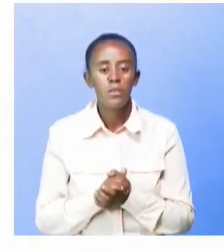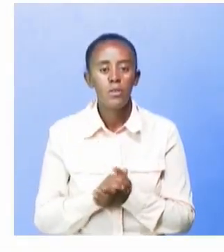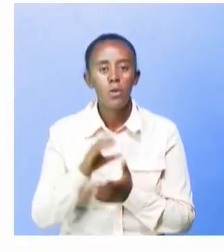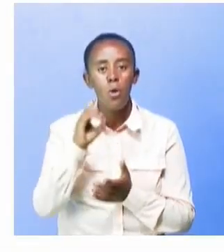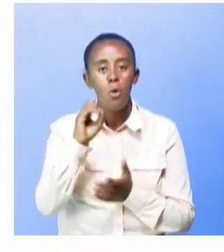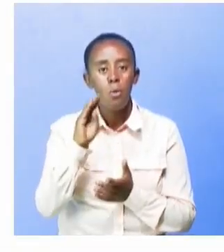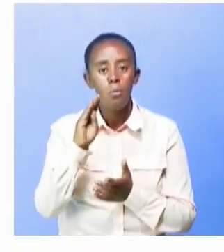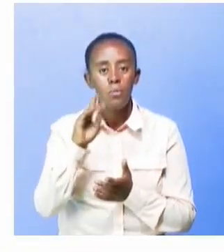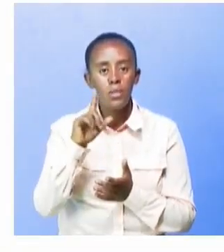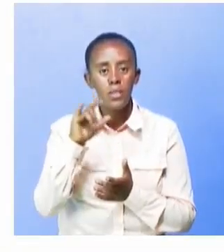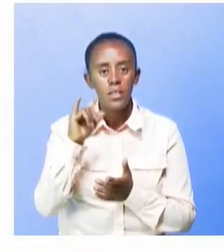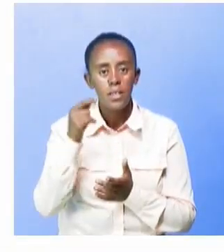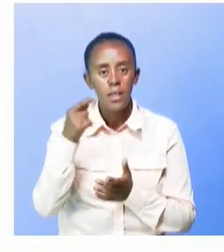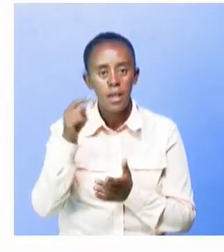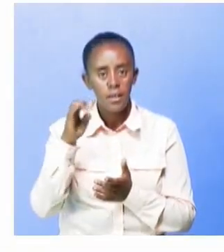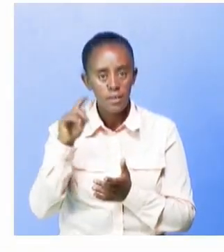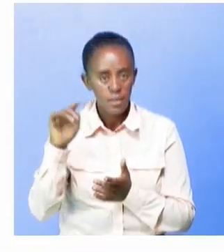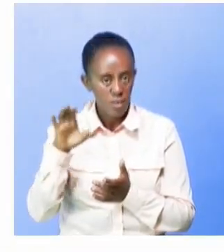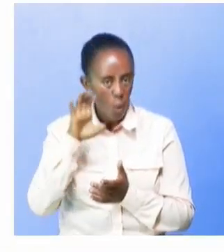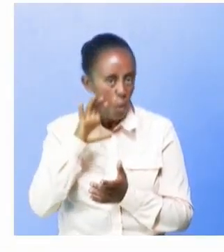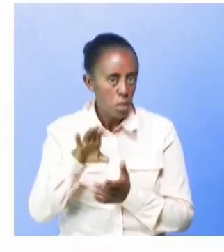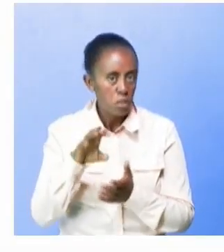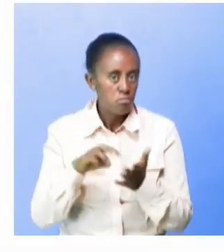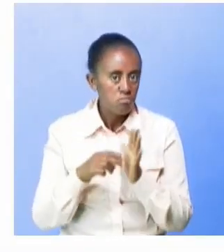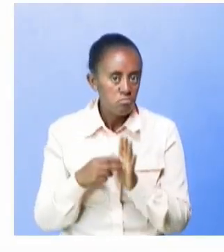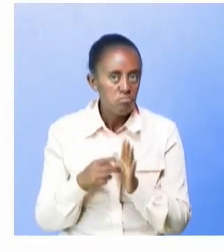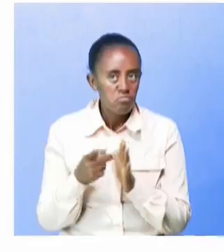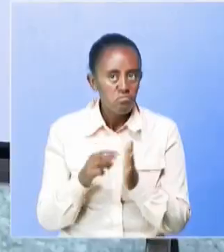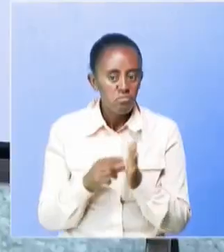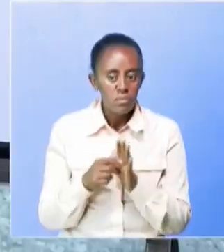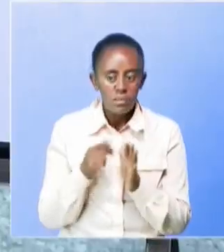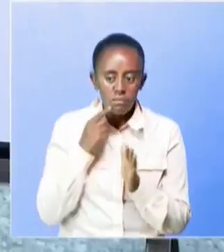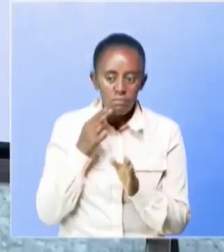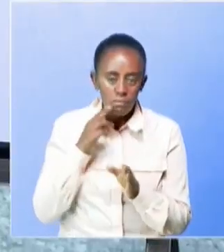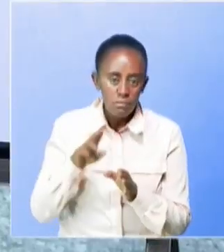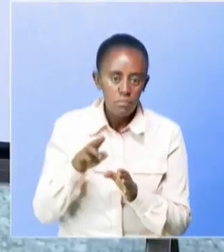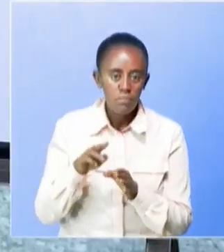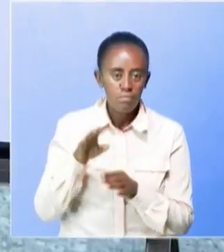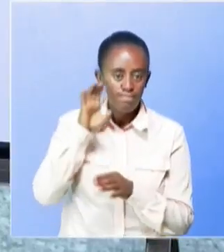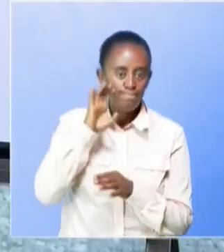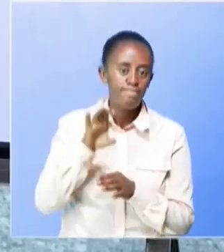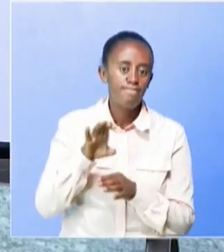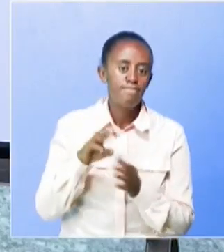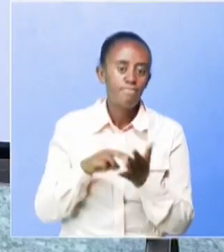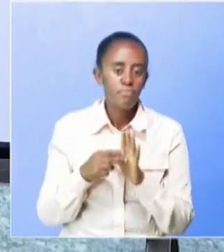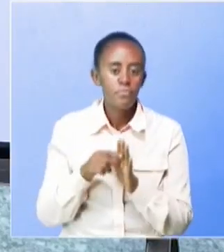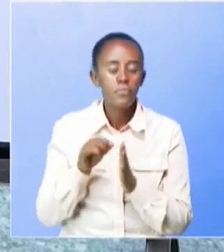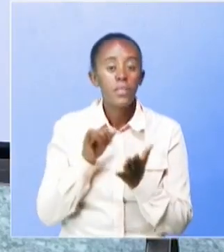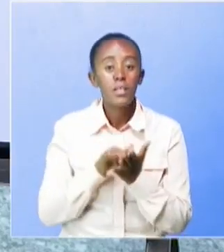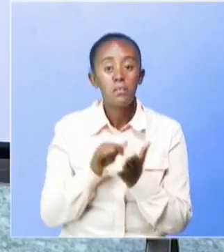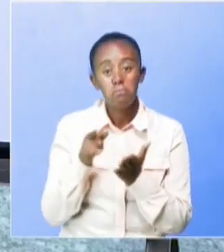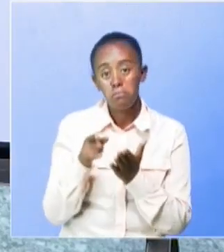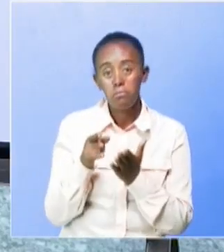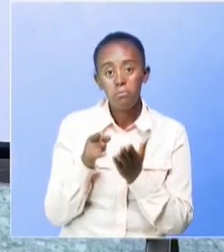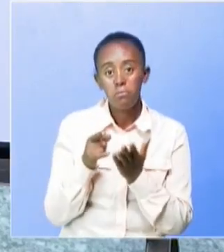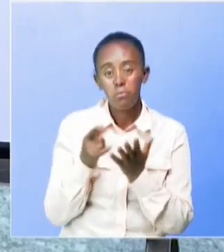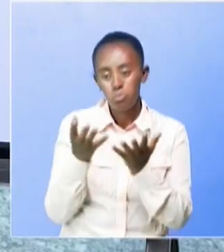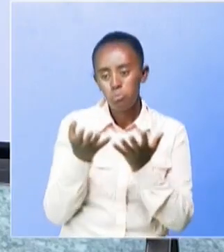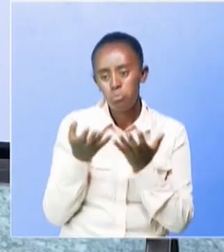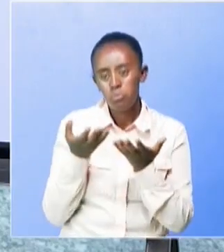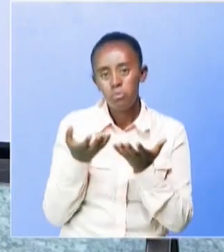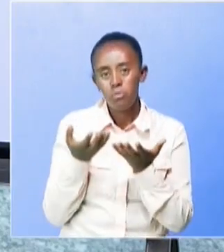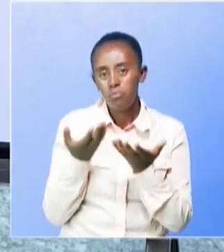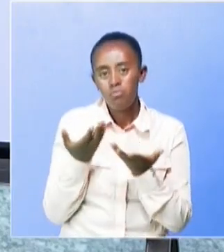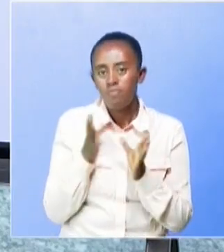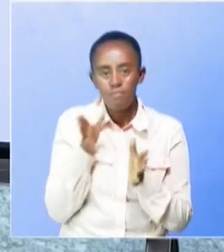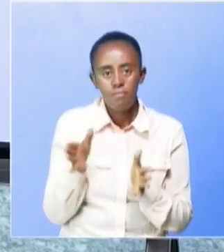Obligate. To obligate someone to do something, meaning that person does not want to do